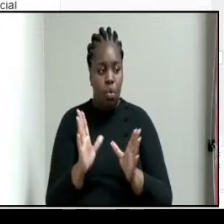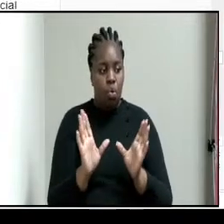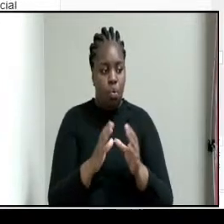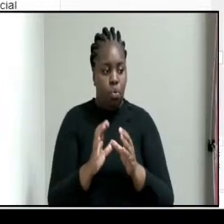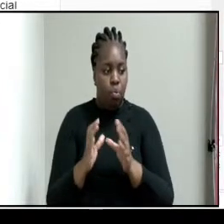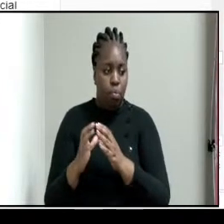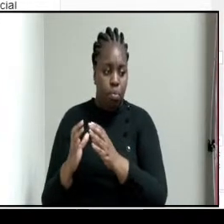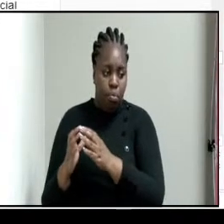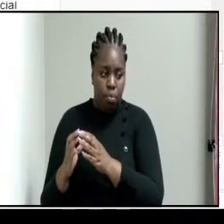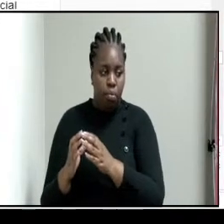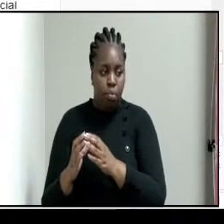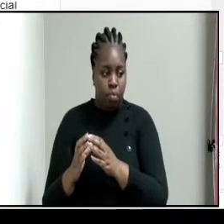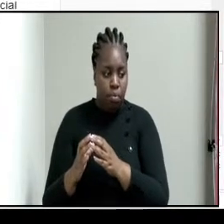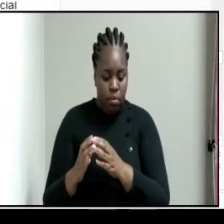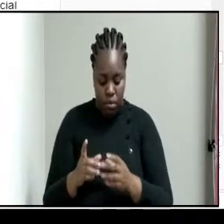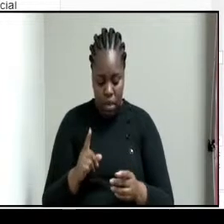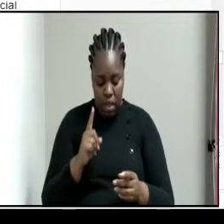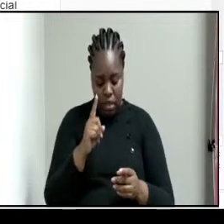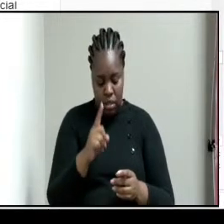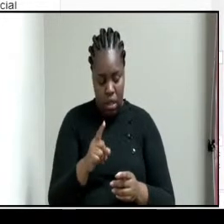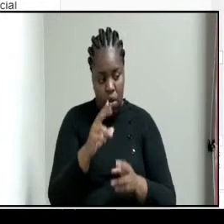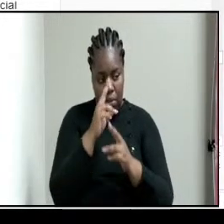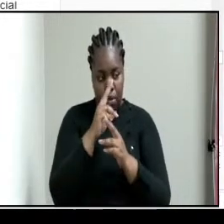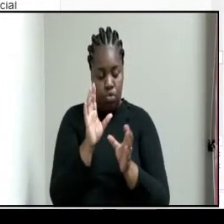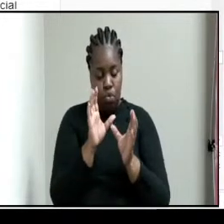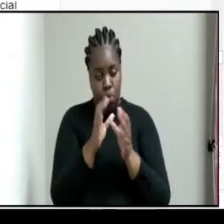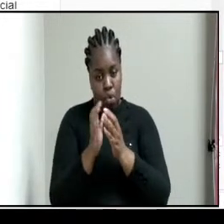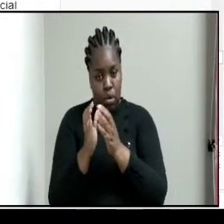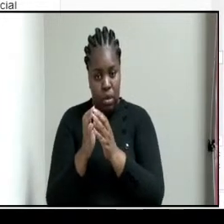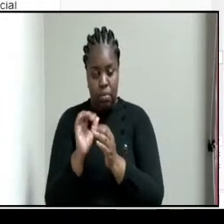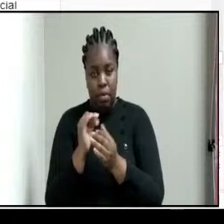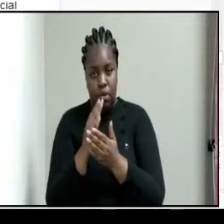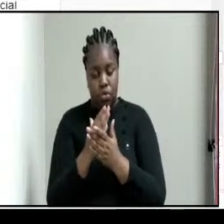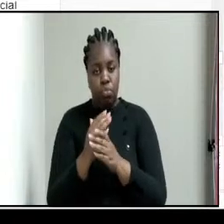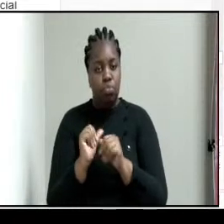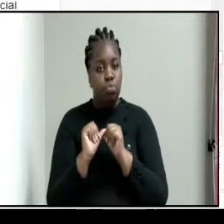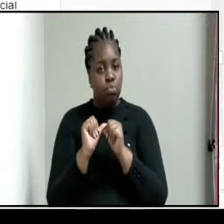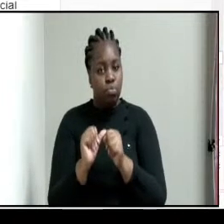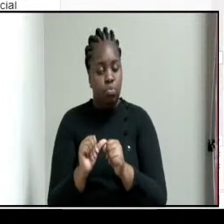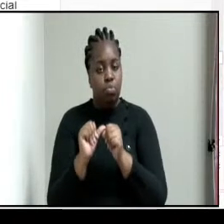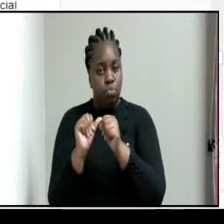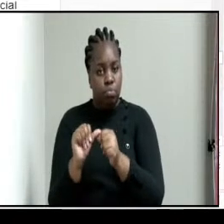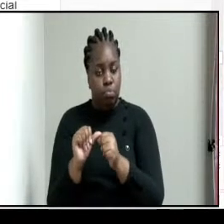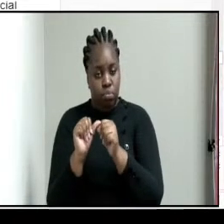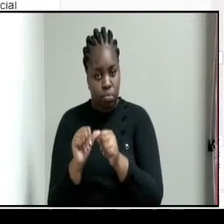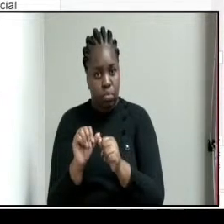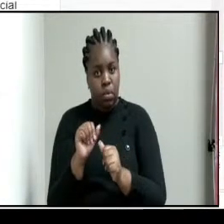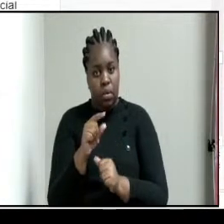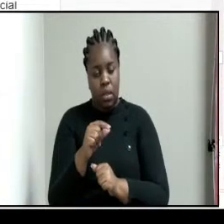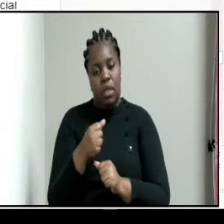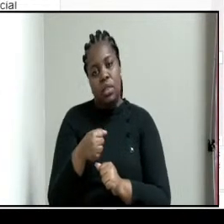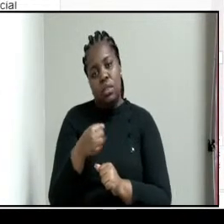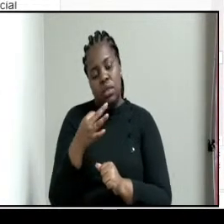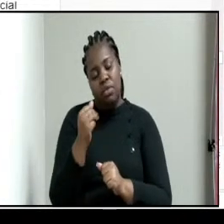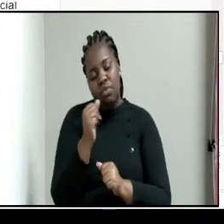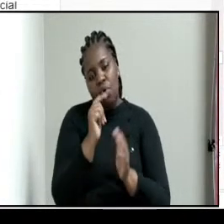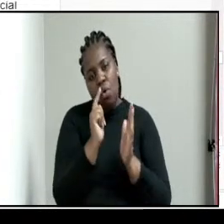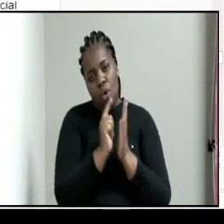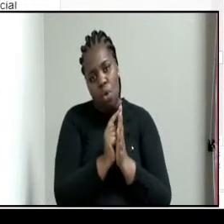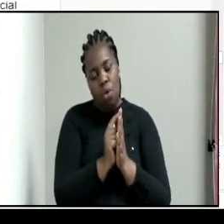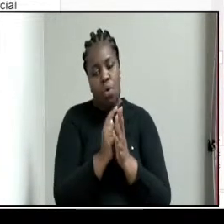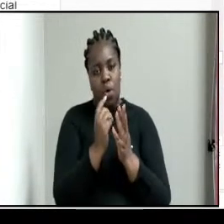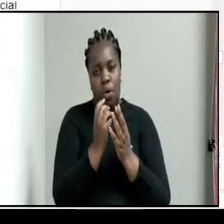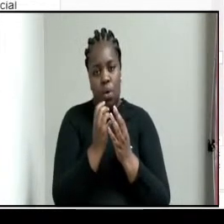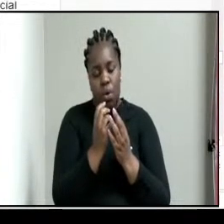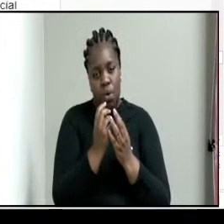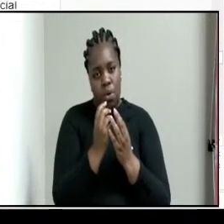of socio-economic rights. The obligation to protect entails the creation and maintenance of an atmosphere by effective interplay of laws, regulations,